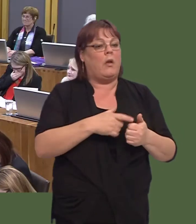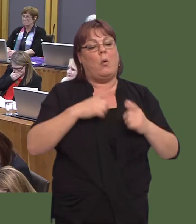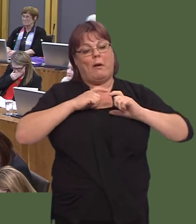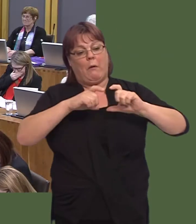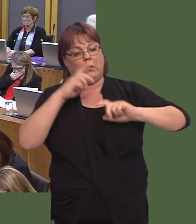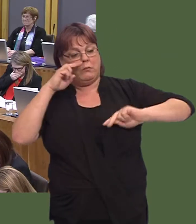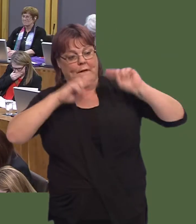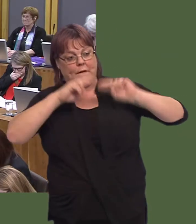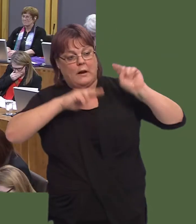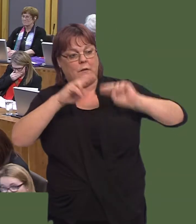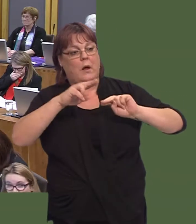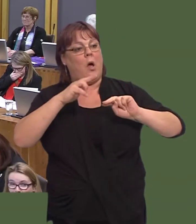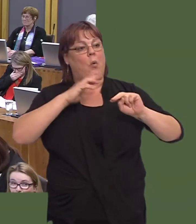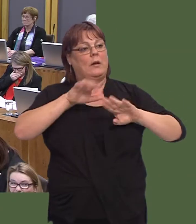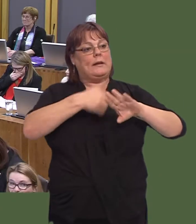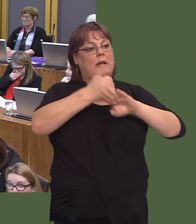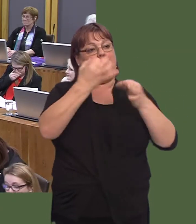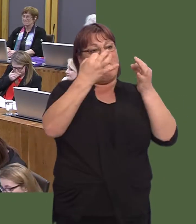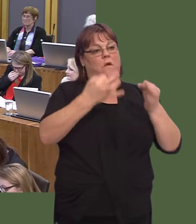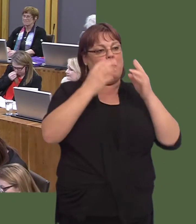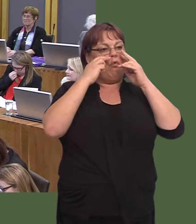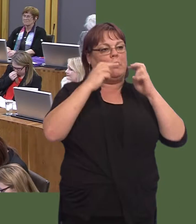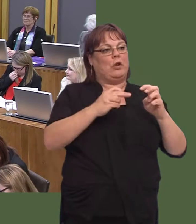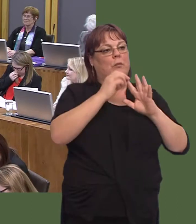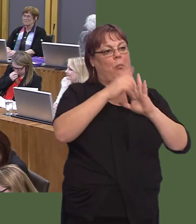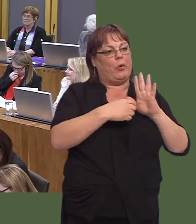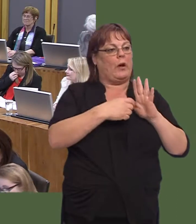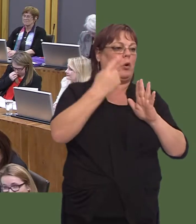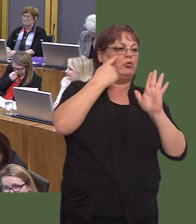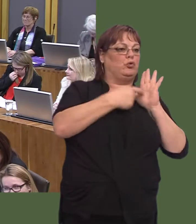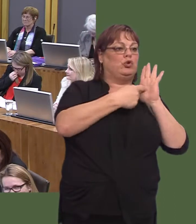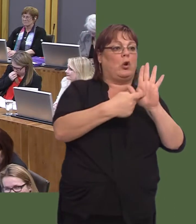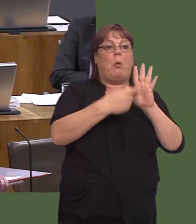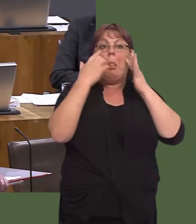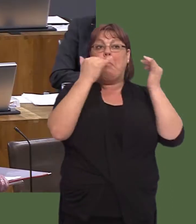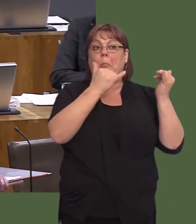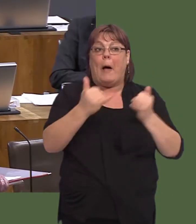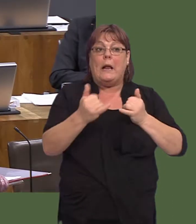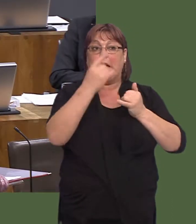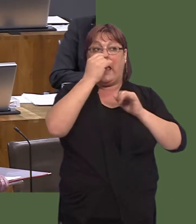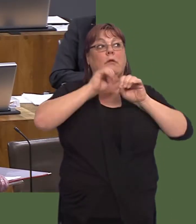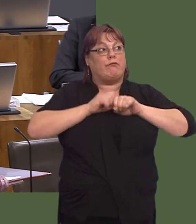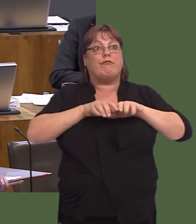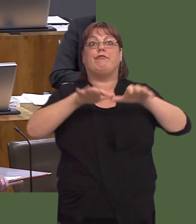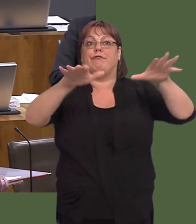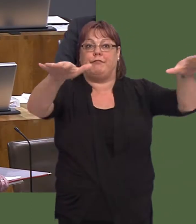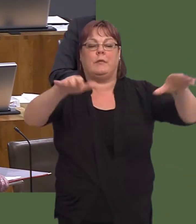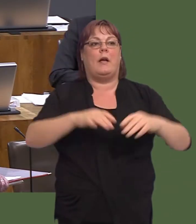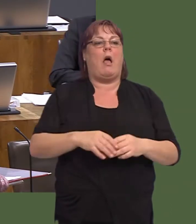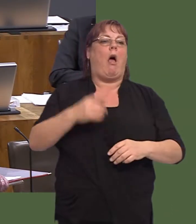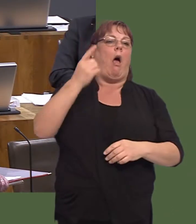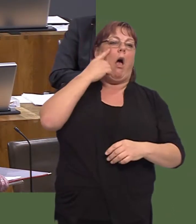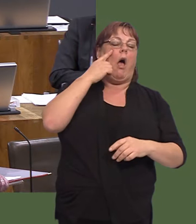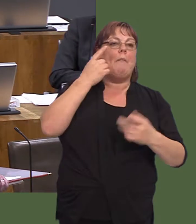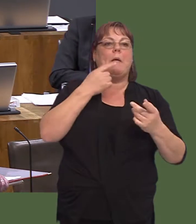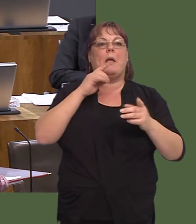including commissioning a formal research project to evidence the benefits of the pilot as a catalyst and to look at